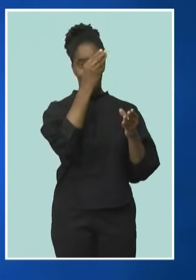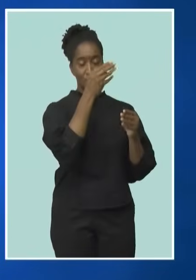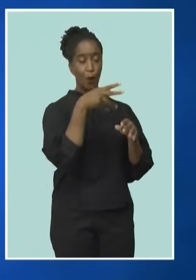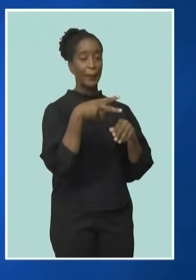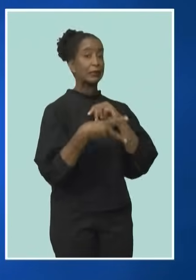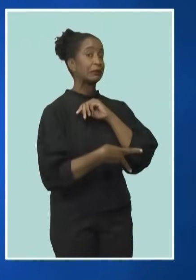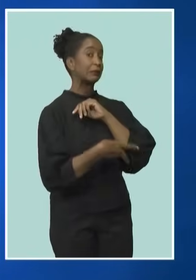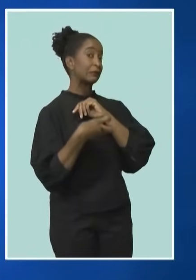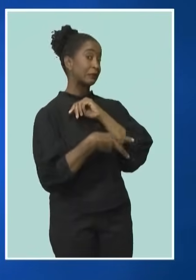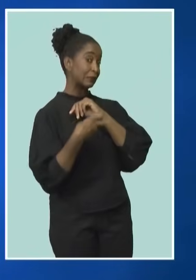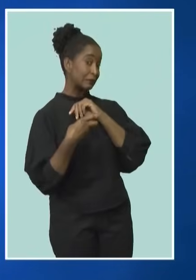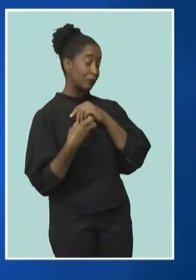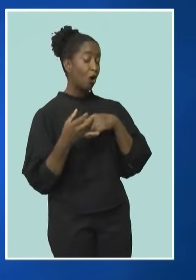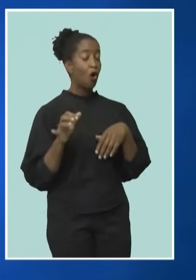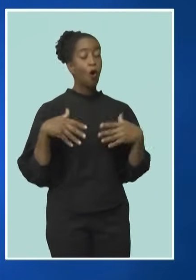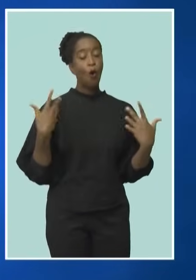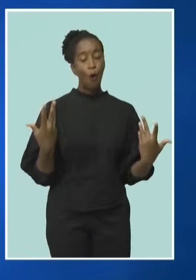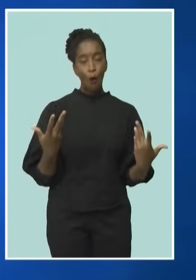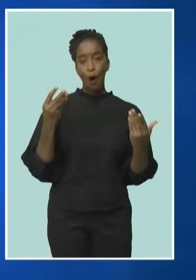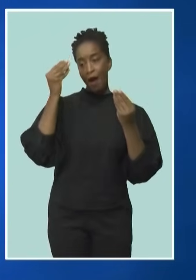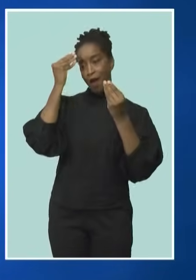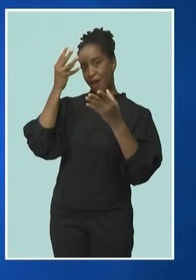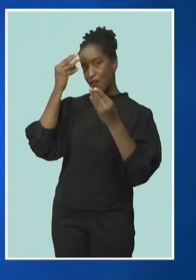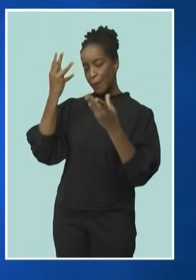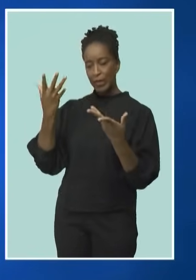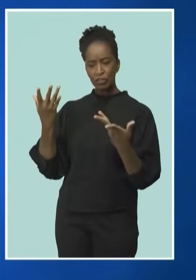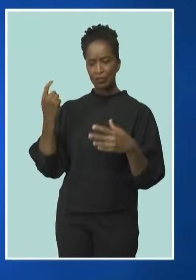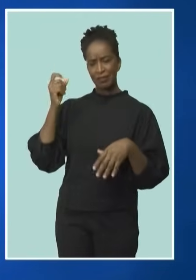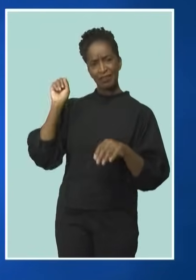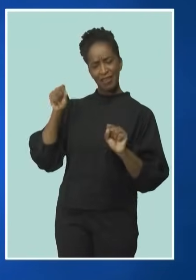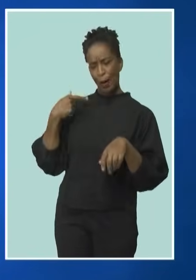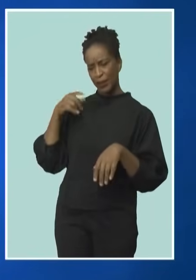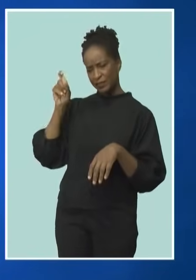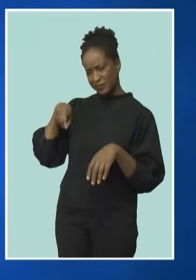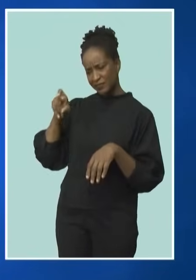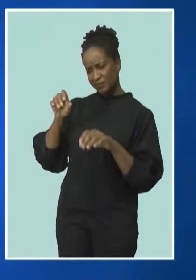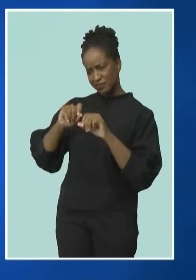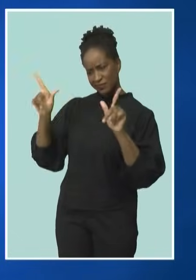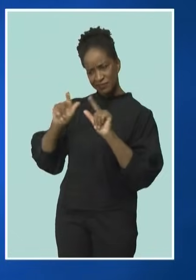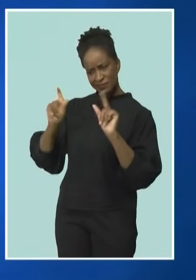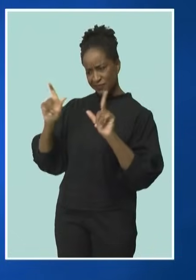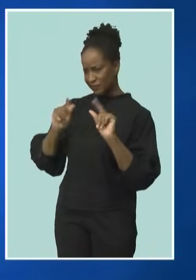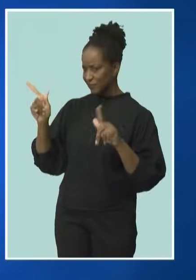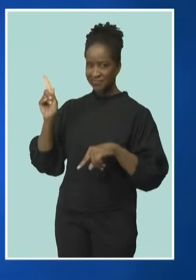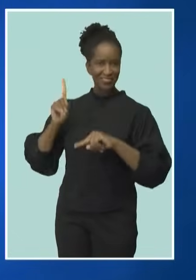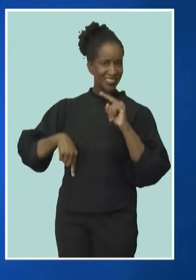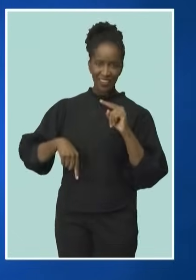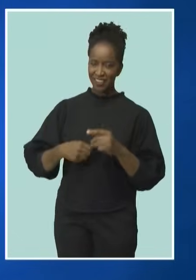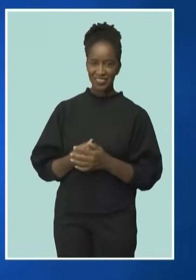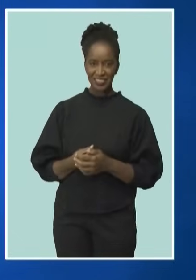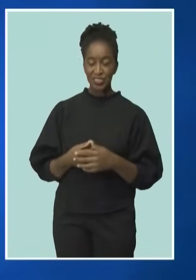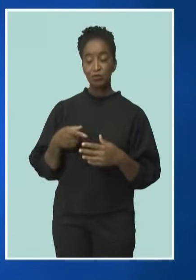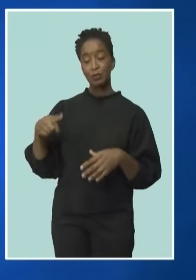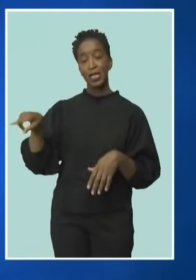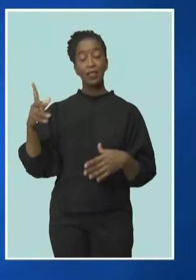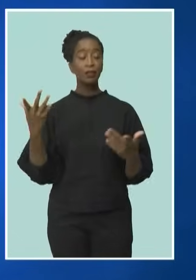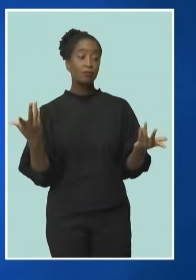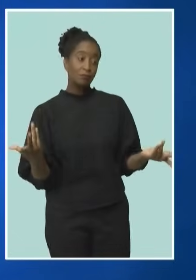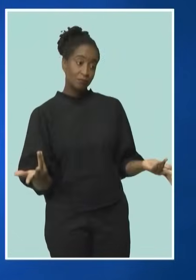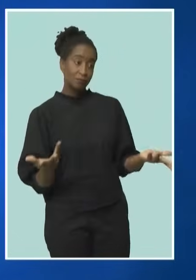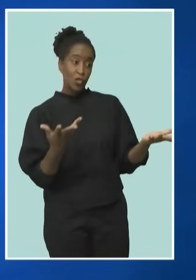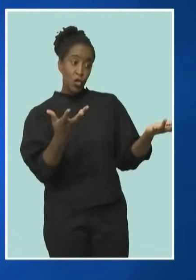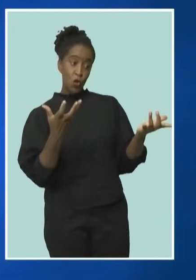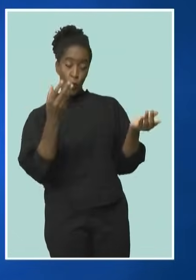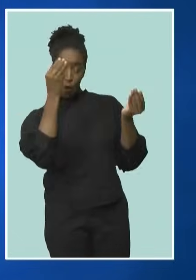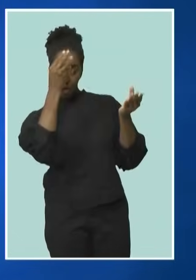not have access to your data, and therefore they give you an ultimatum. If you do not pay this year, you will not get